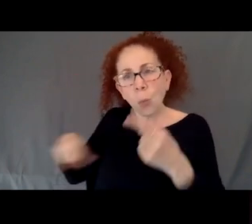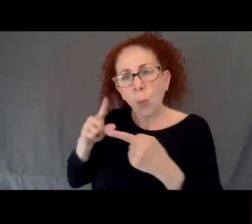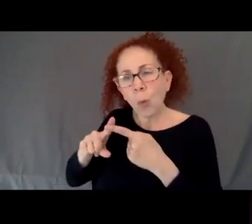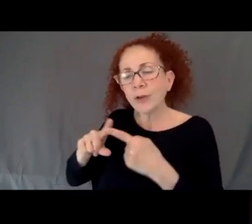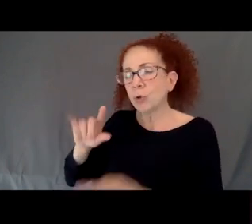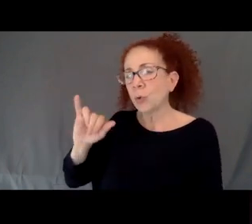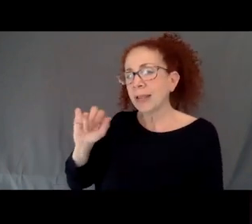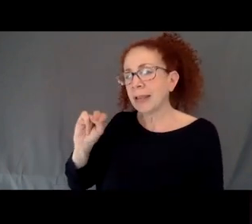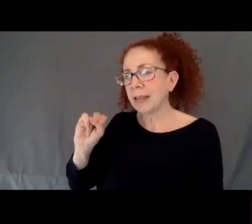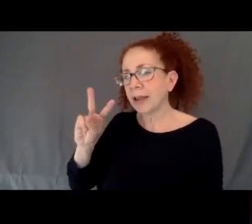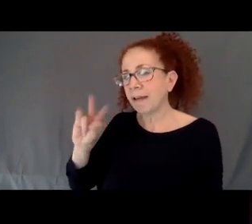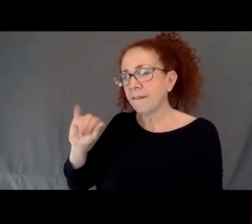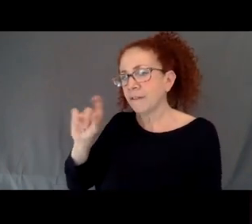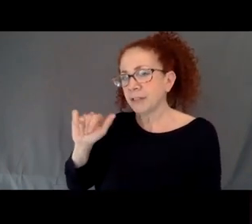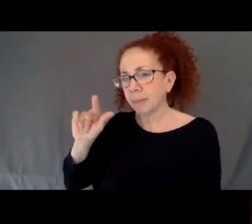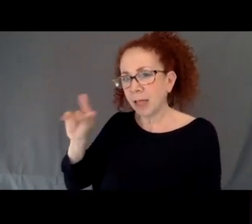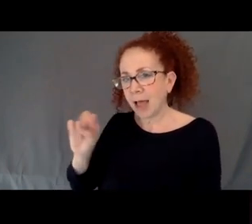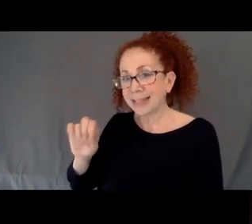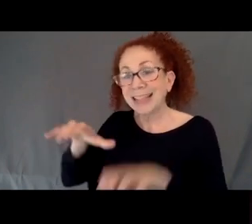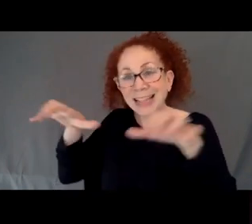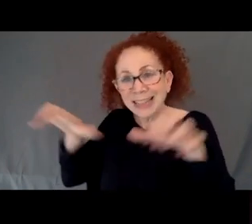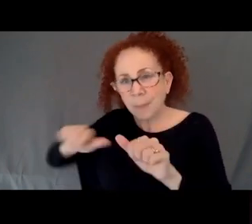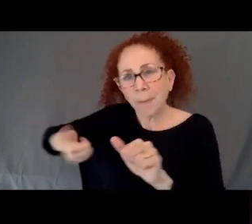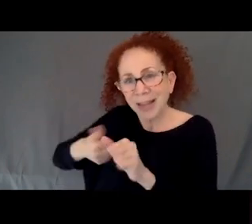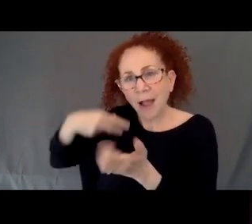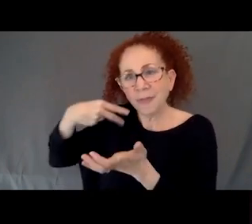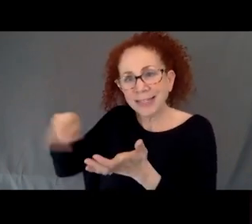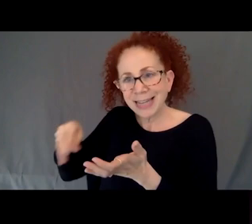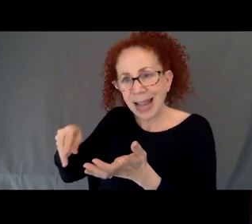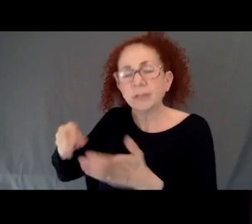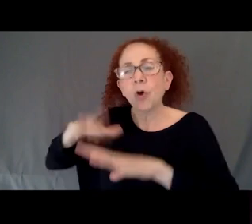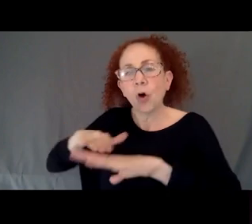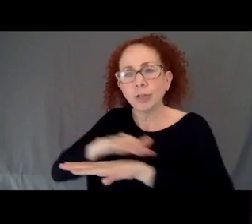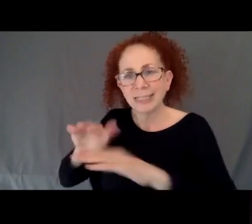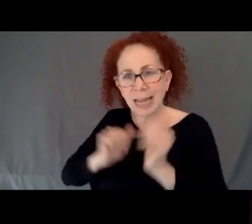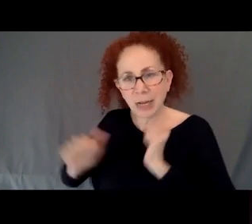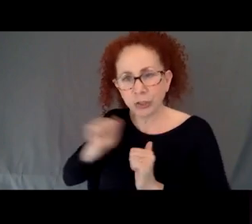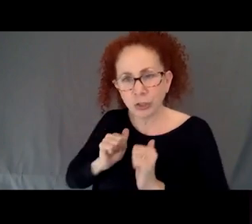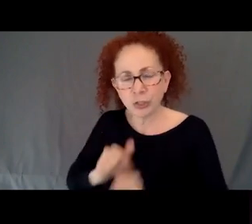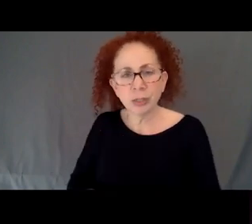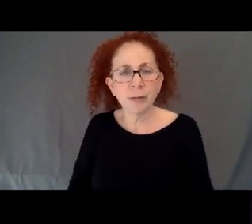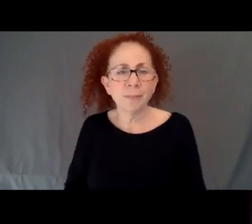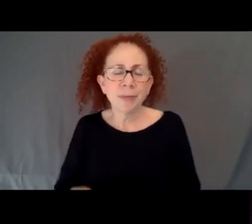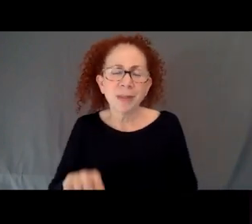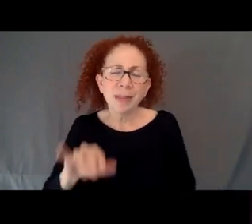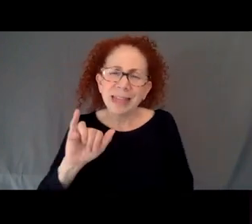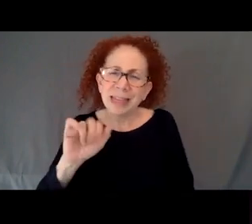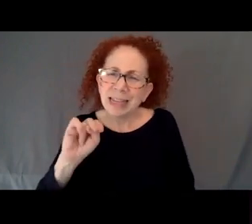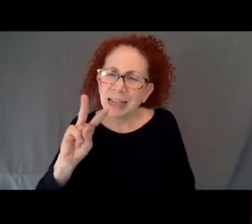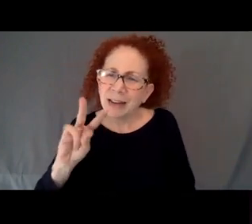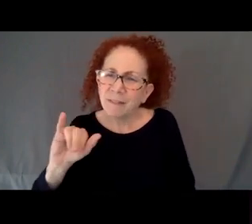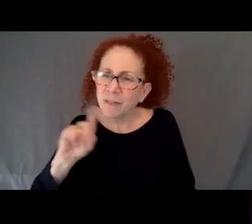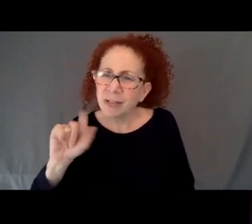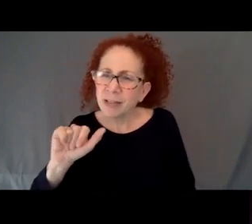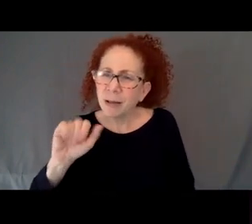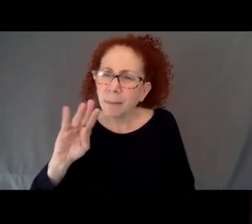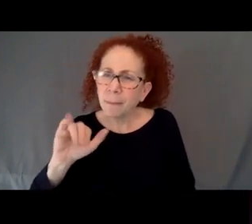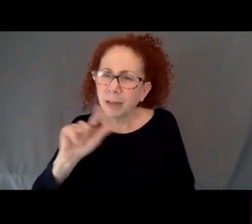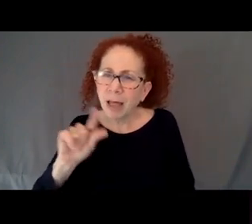to invisibilize the labor and effort behind the dance when it enters the stage? Did you say